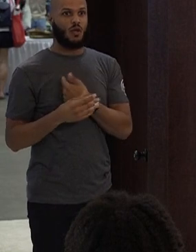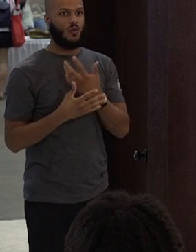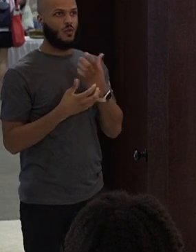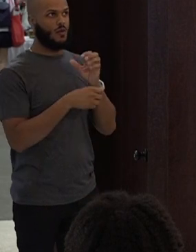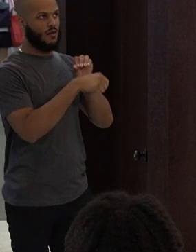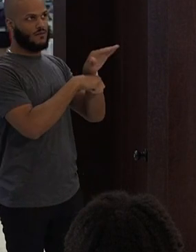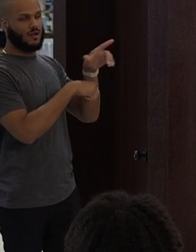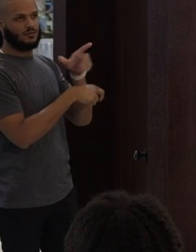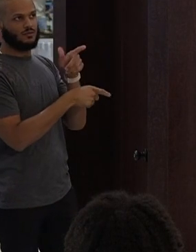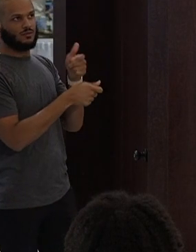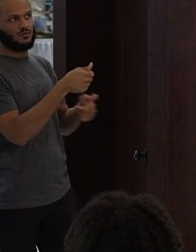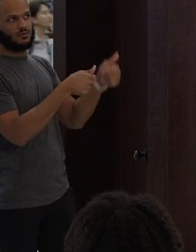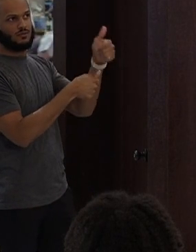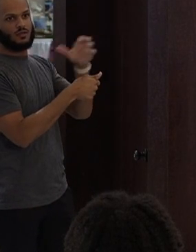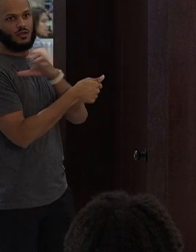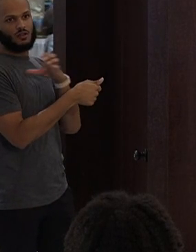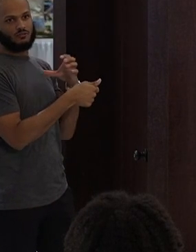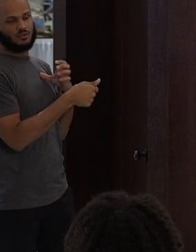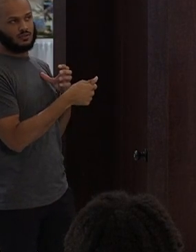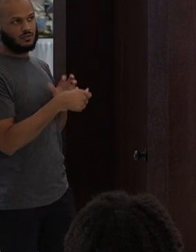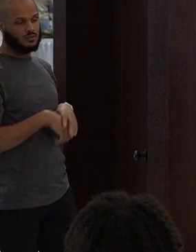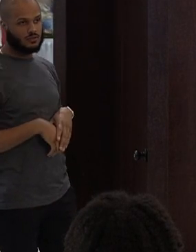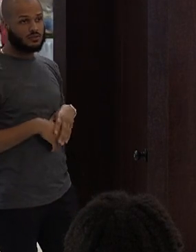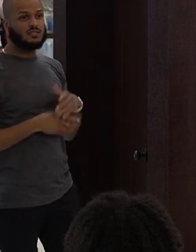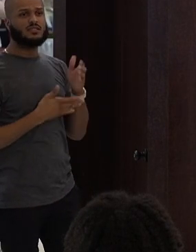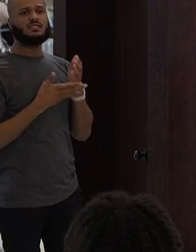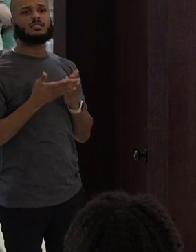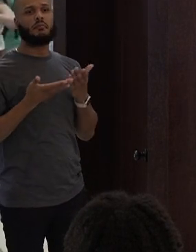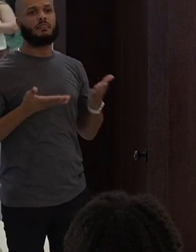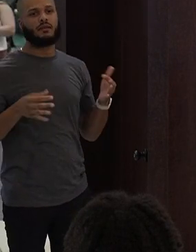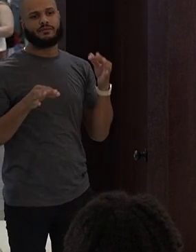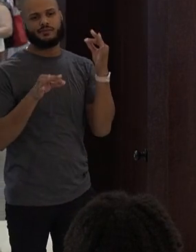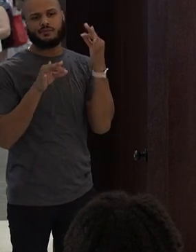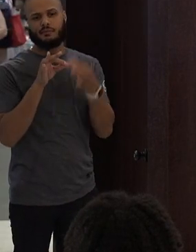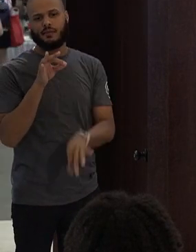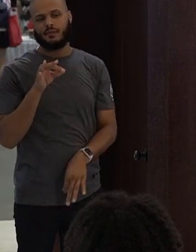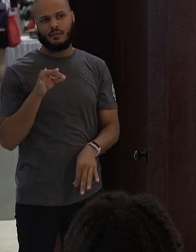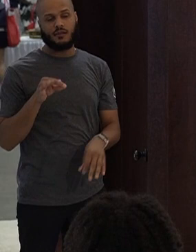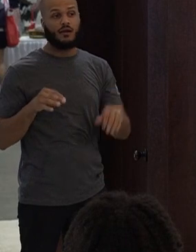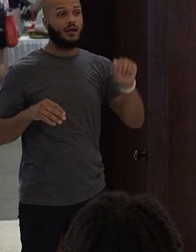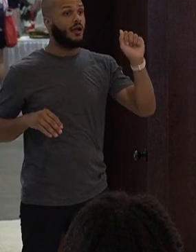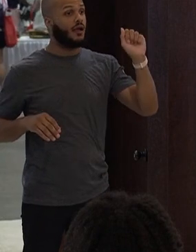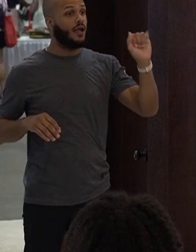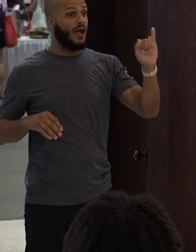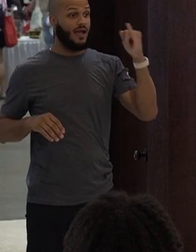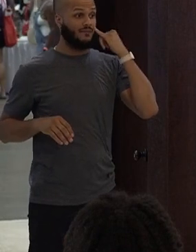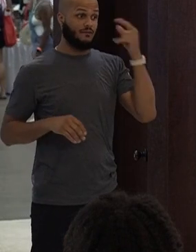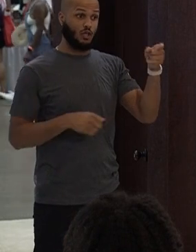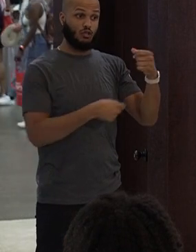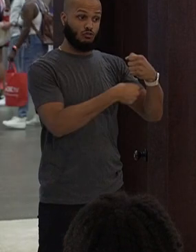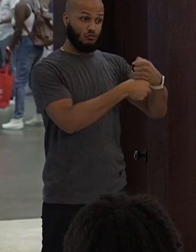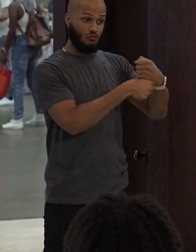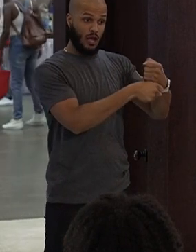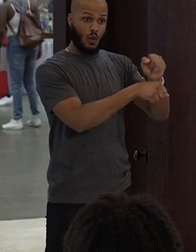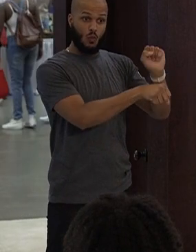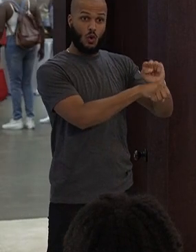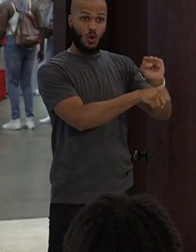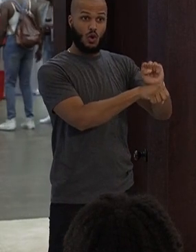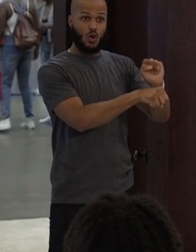Congress properly. So there are some things that are really simple. If AI creates a work, you